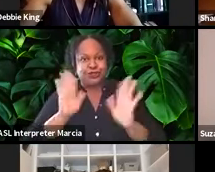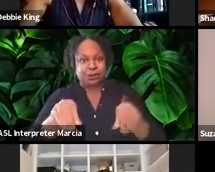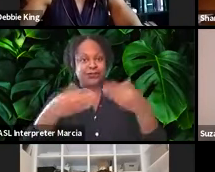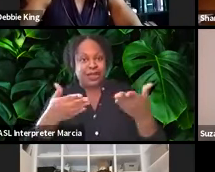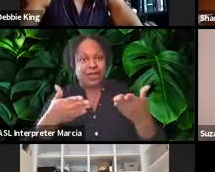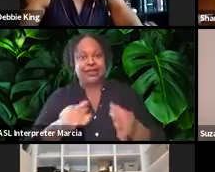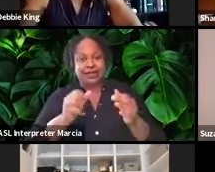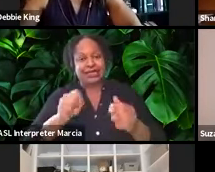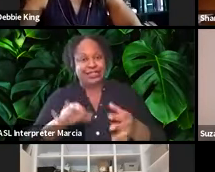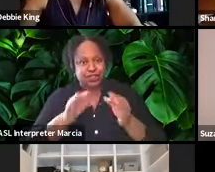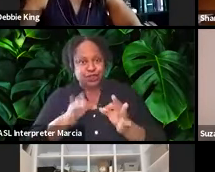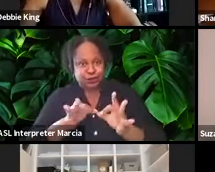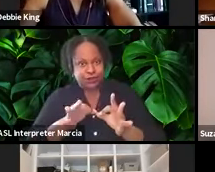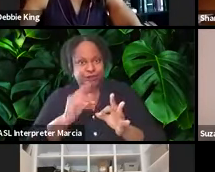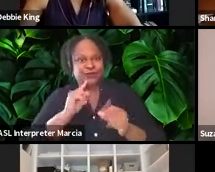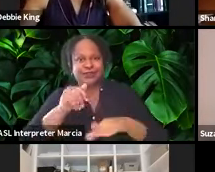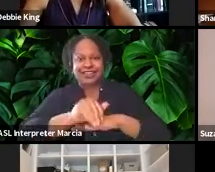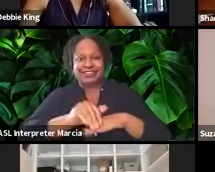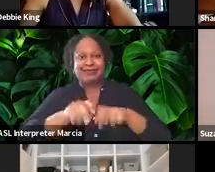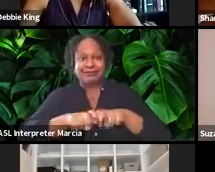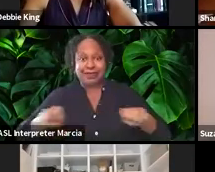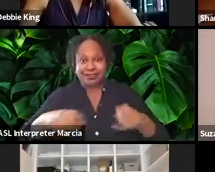for tonight's panel.